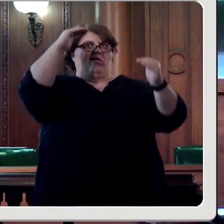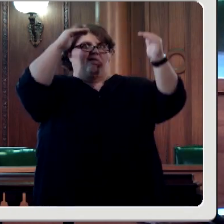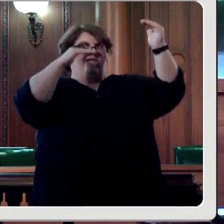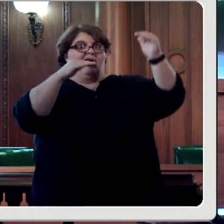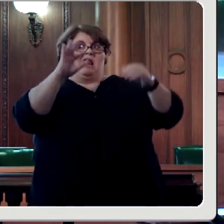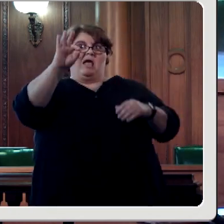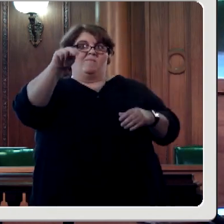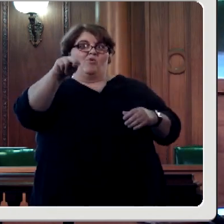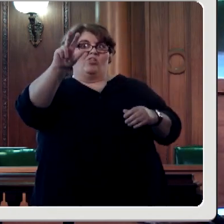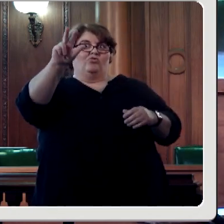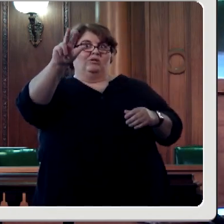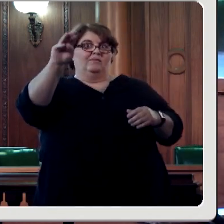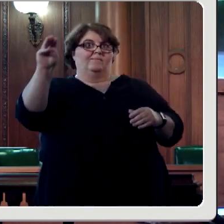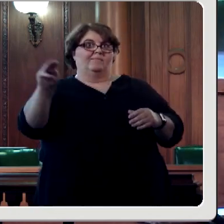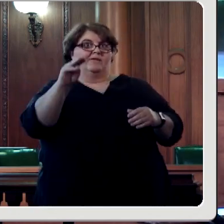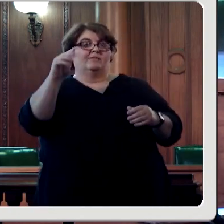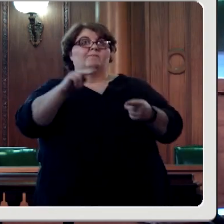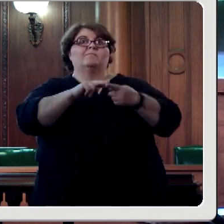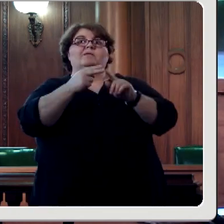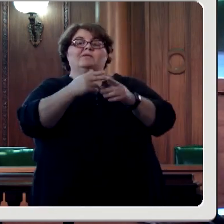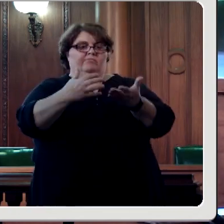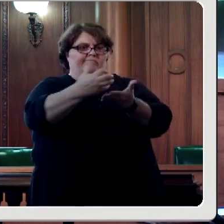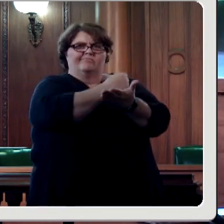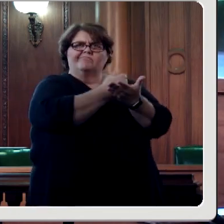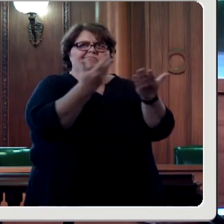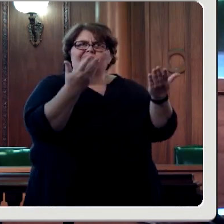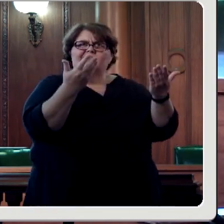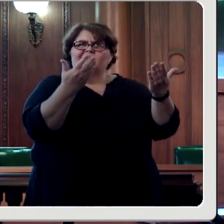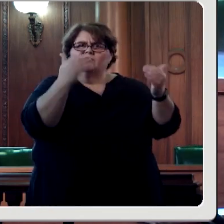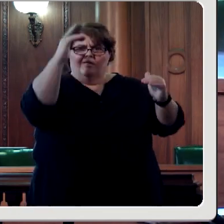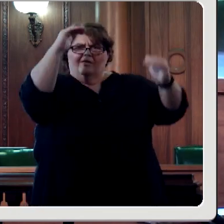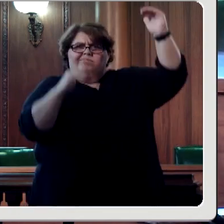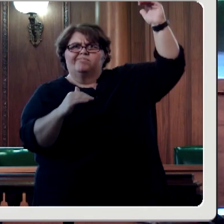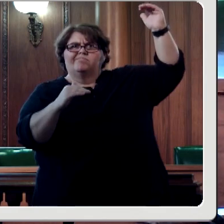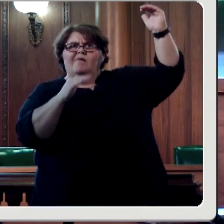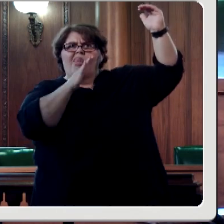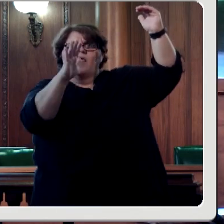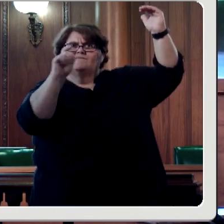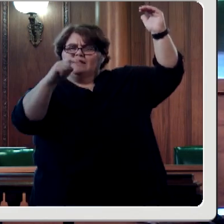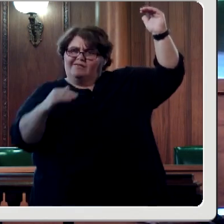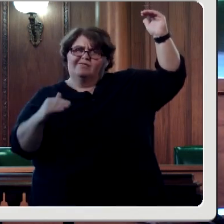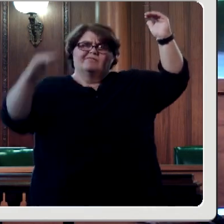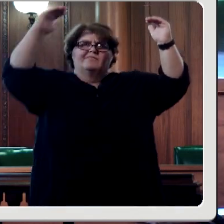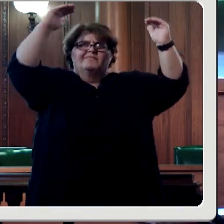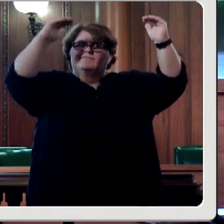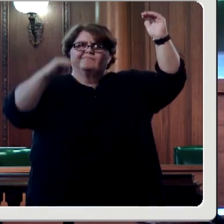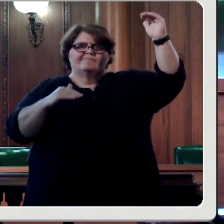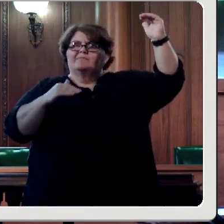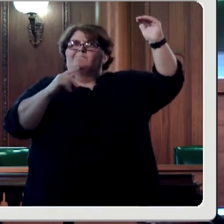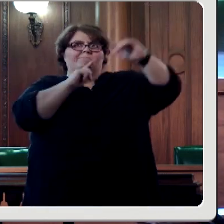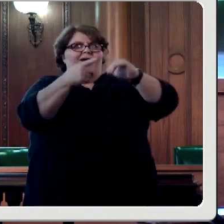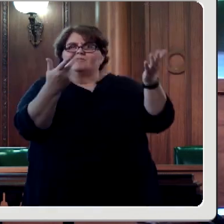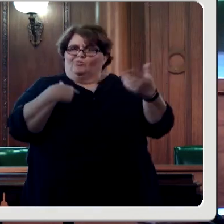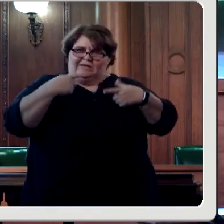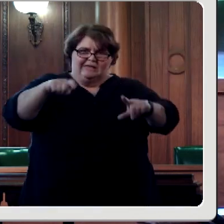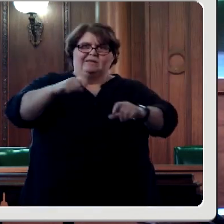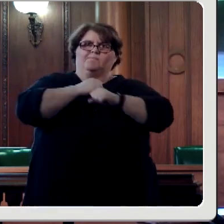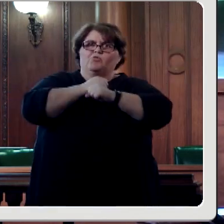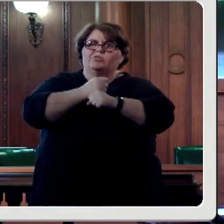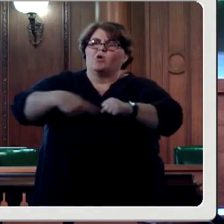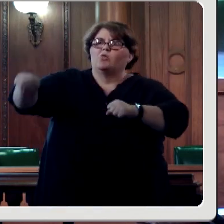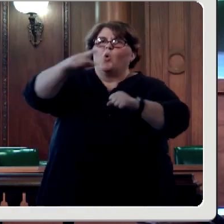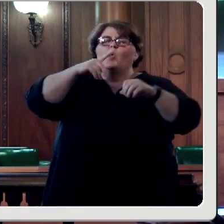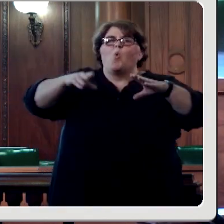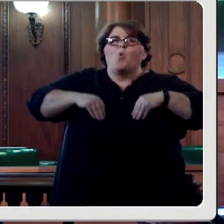for our residents, business community, and the workforce, and protection and preserving the workforce of the city of